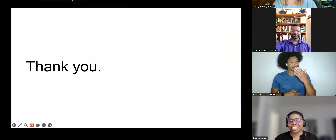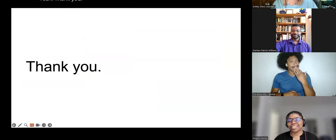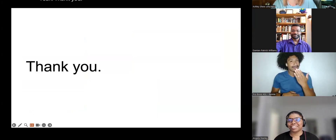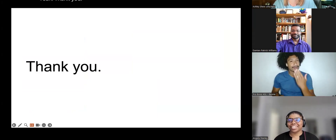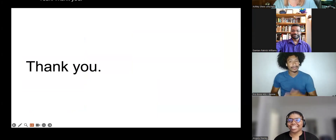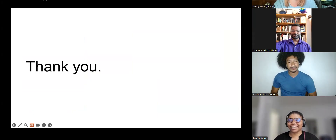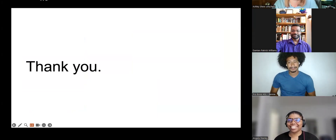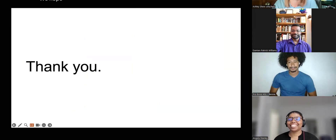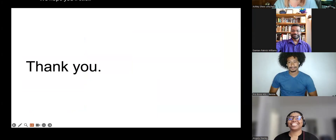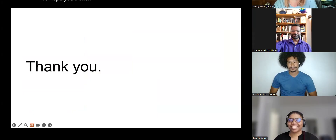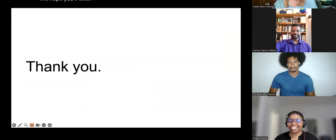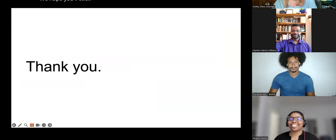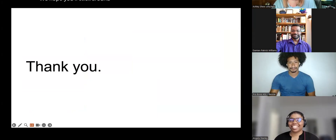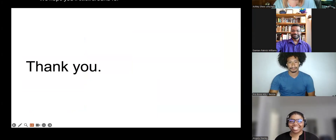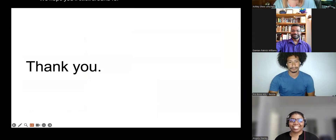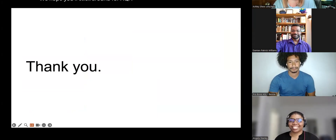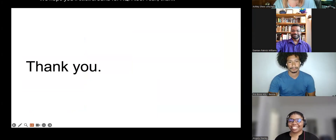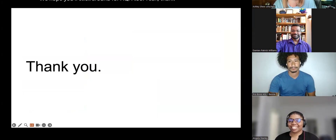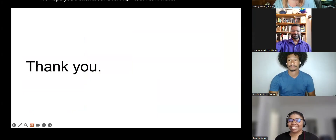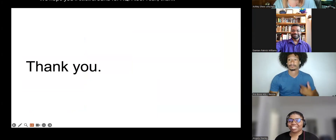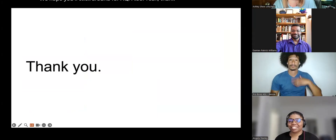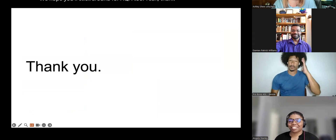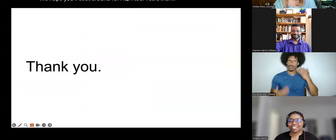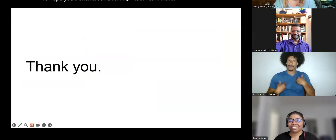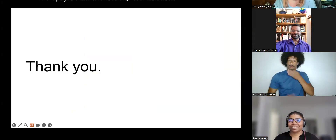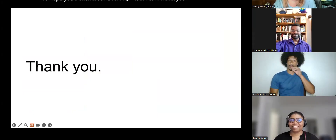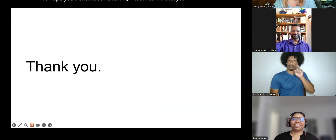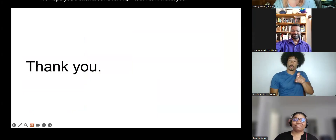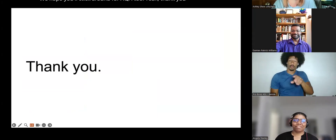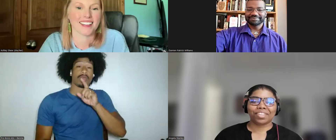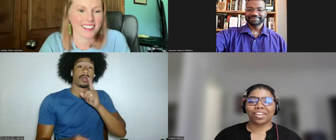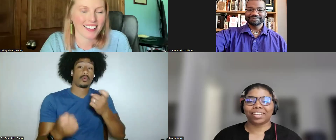Amazing. We hope you'll Thank stick you. around for Q&A too. Yeah, thank you. I'm gonna stop share.